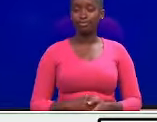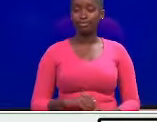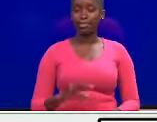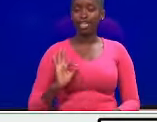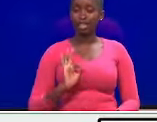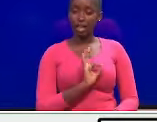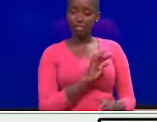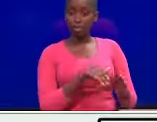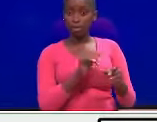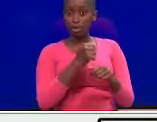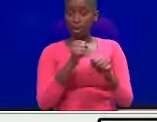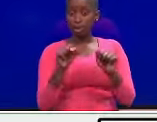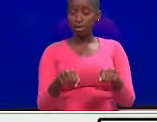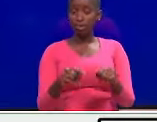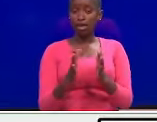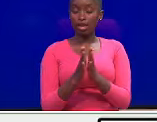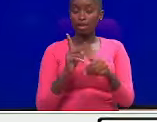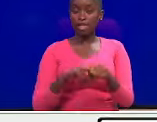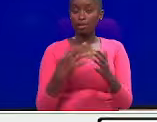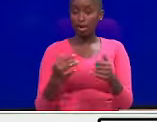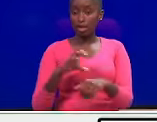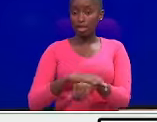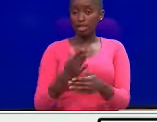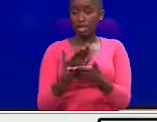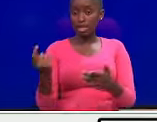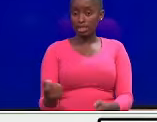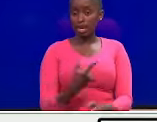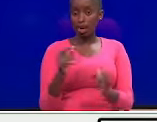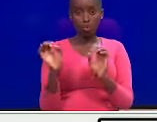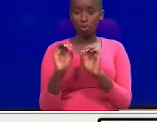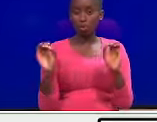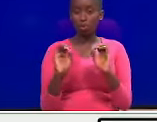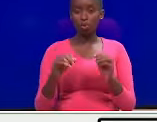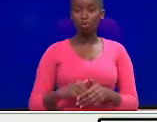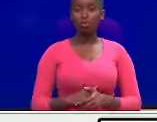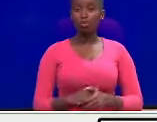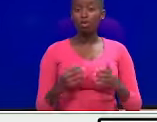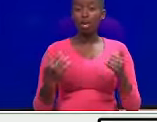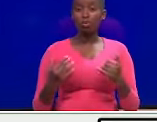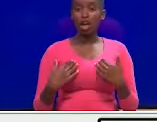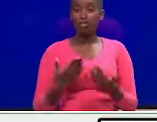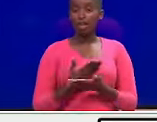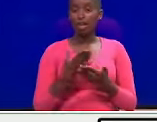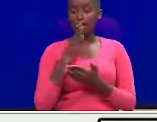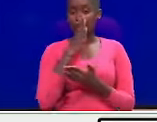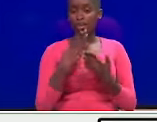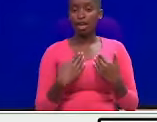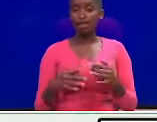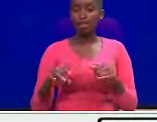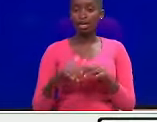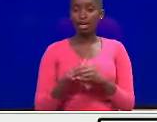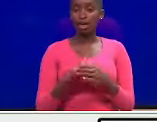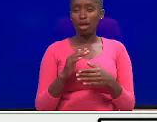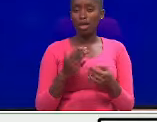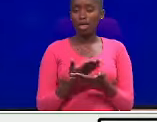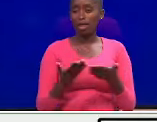this time they have not even earned their July salary. Our members have been subjected to thorough pecuniary